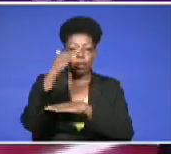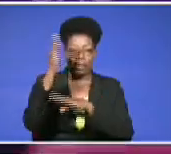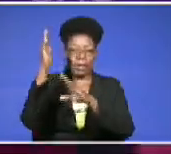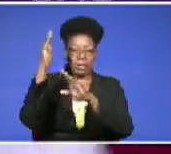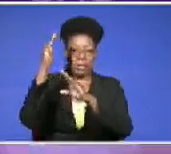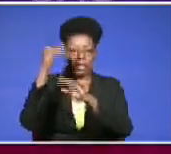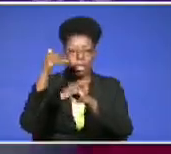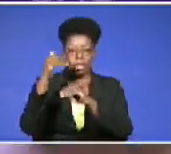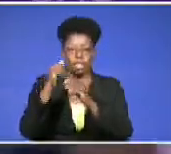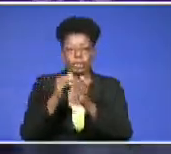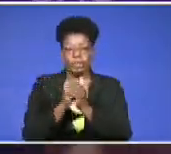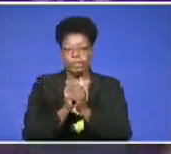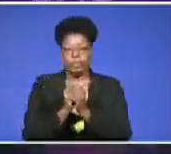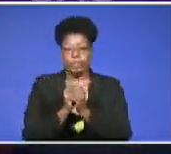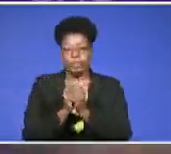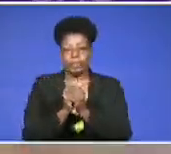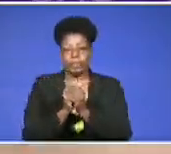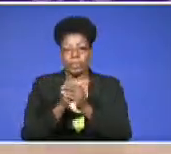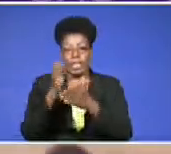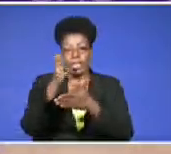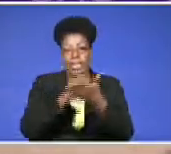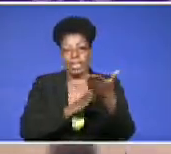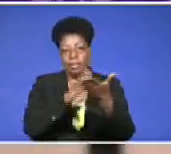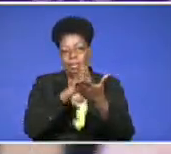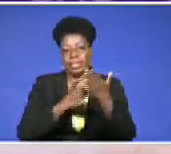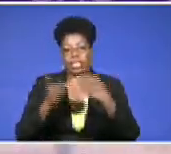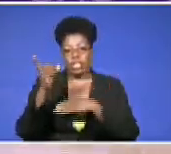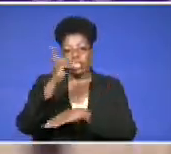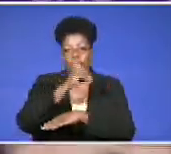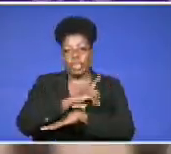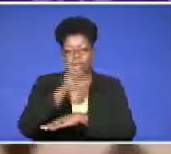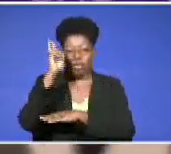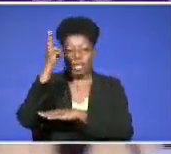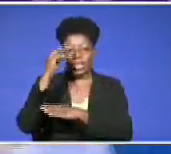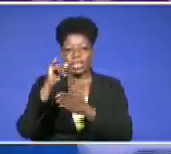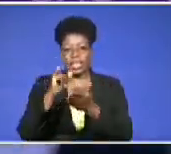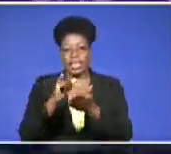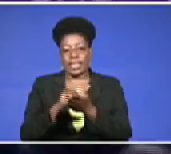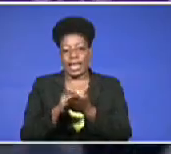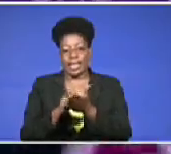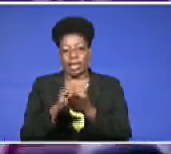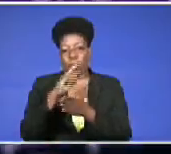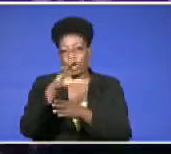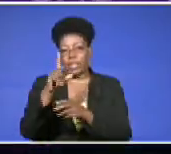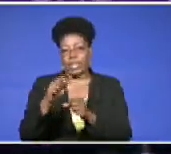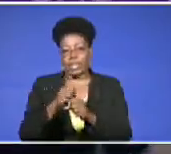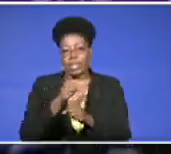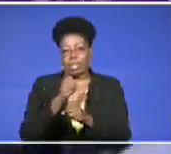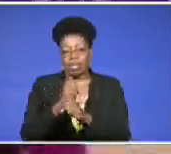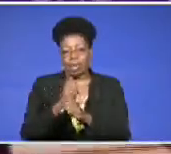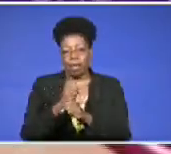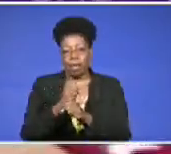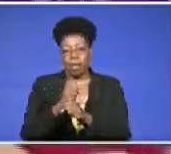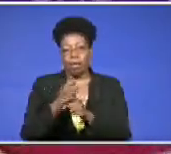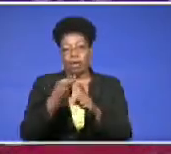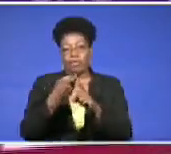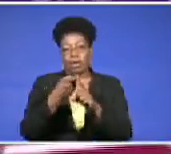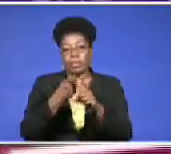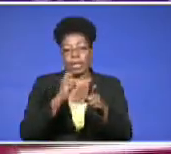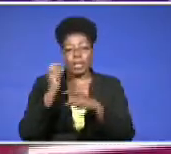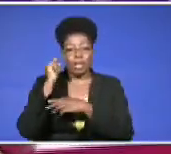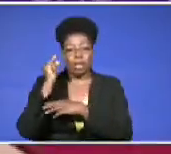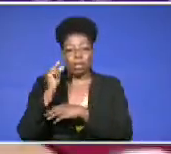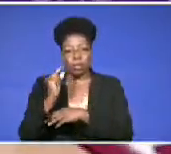race until the end of March, but Elimination Day was a cold realization that they are at least a year away from achieving a goal the players set